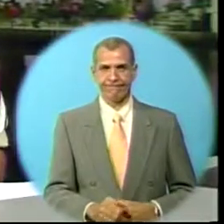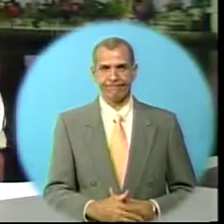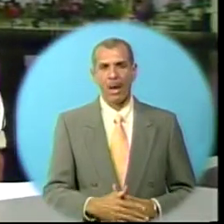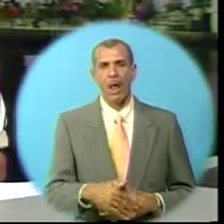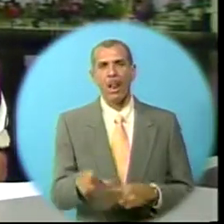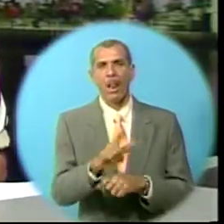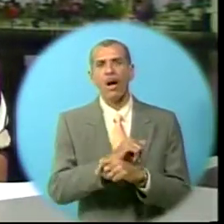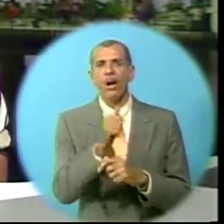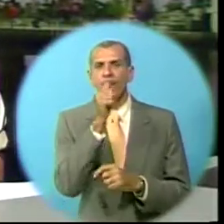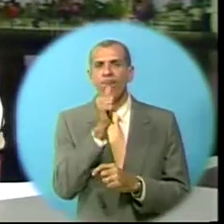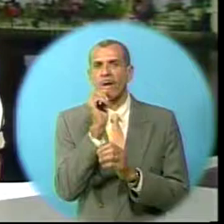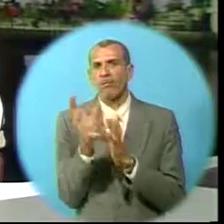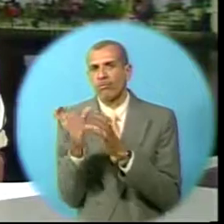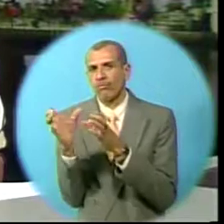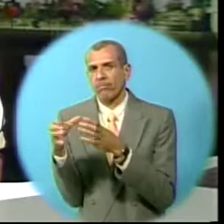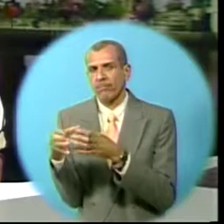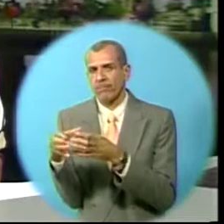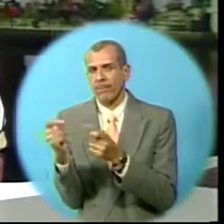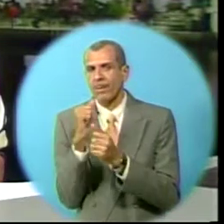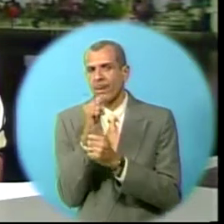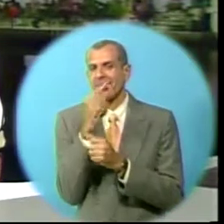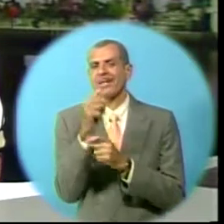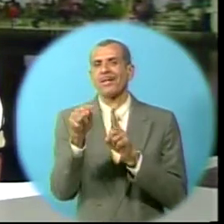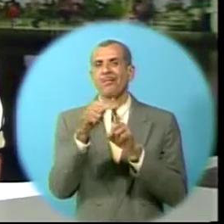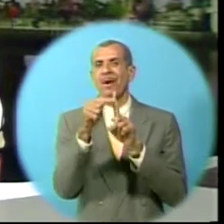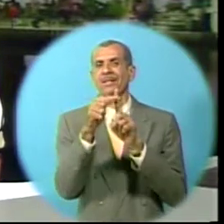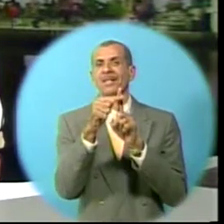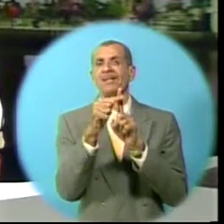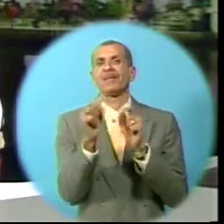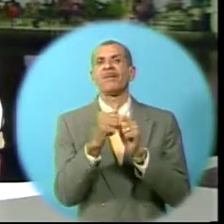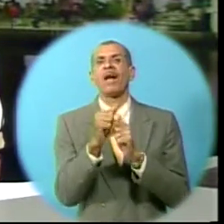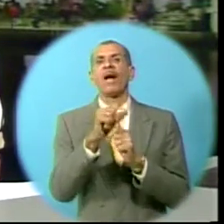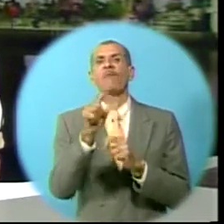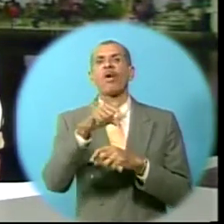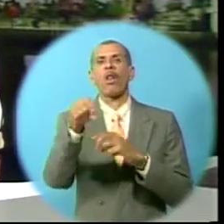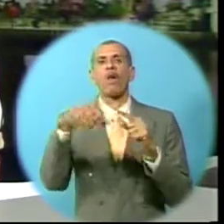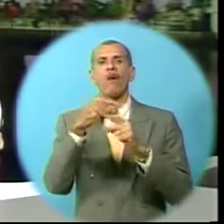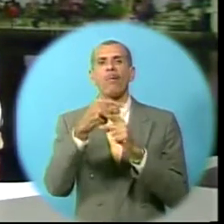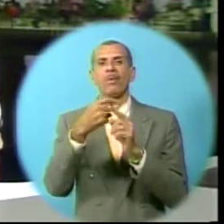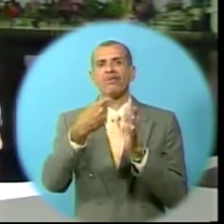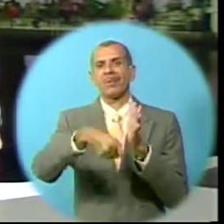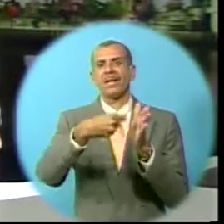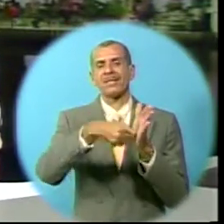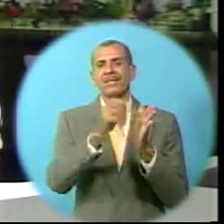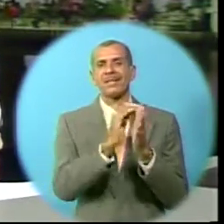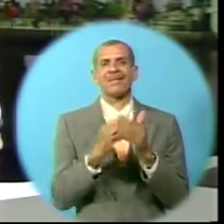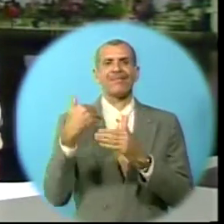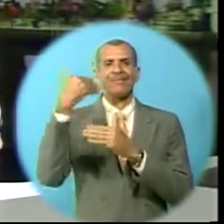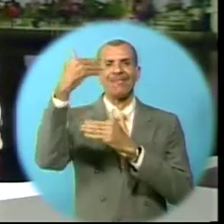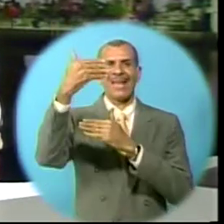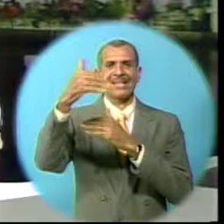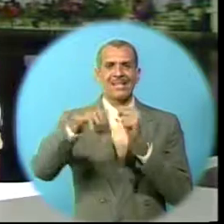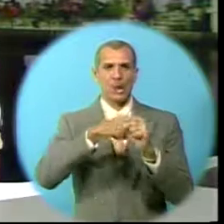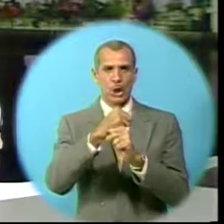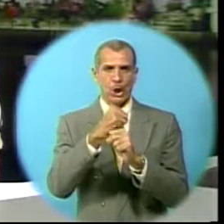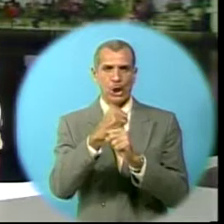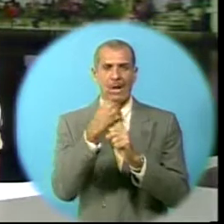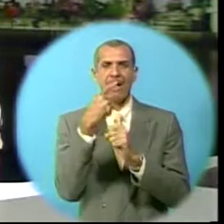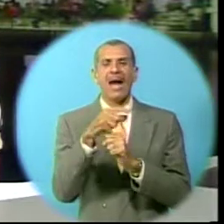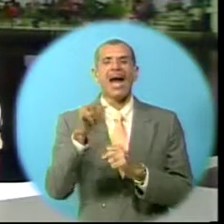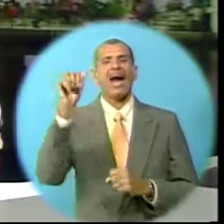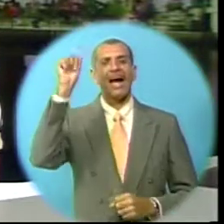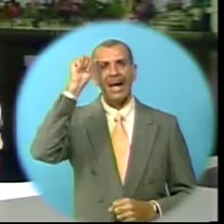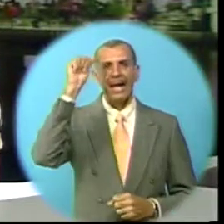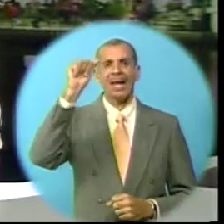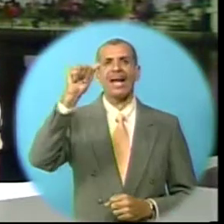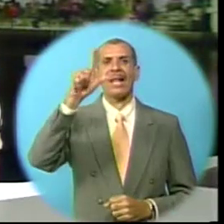The local private sector may not see the positive effects of lower global oil prices until well into next year. This assessment from Alex